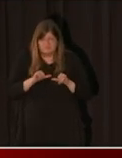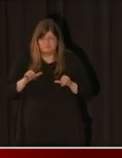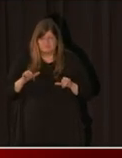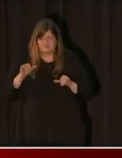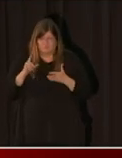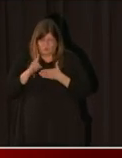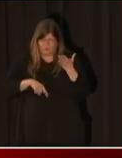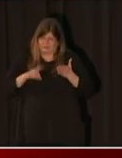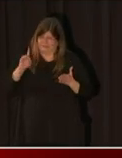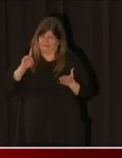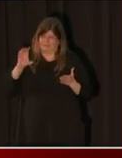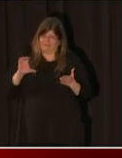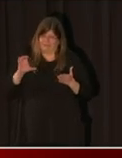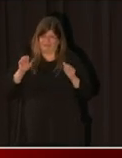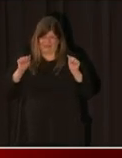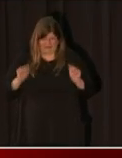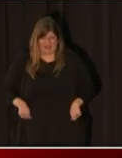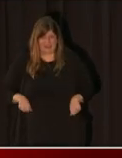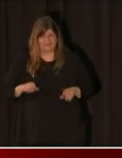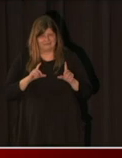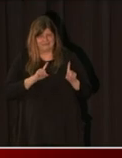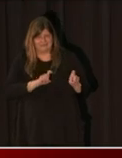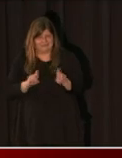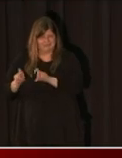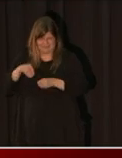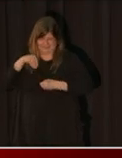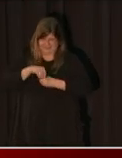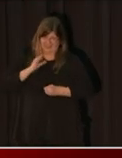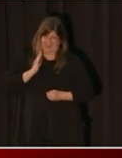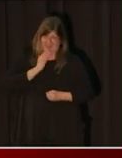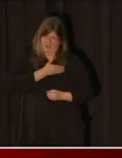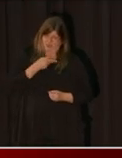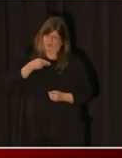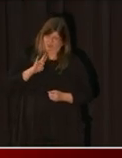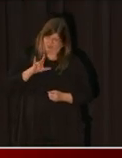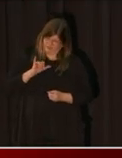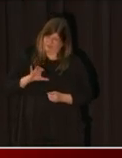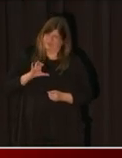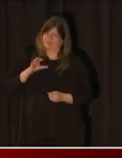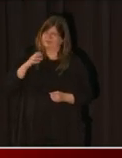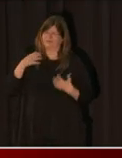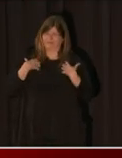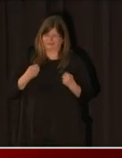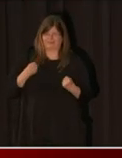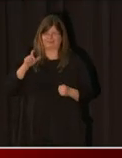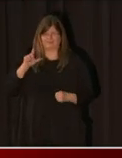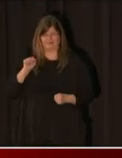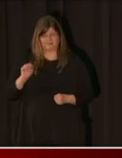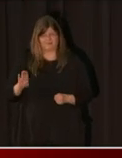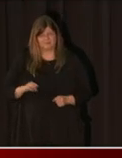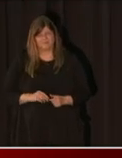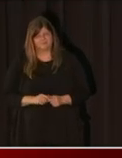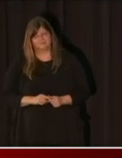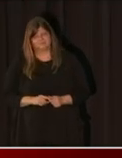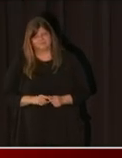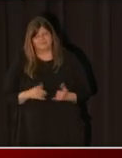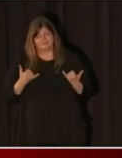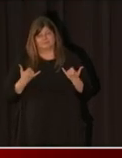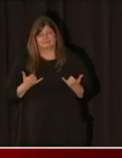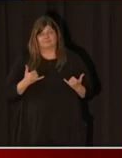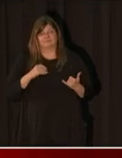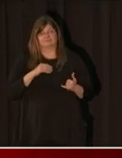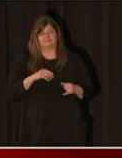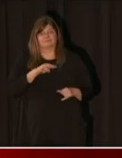testing is beyond what is available at the district's public health lab. Let's also go back to slide 12, and we can